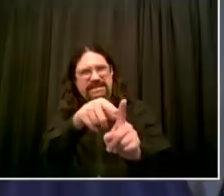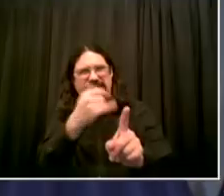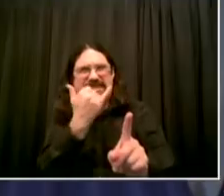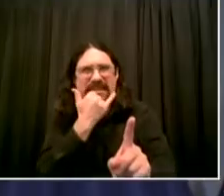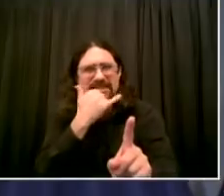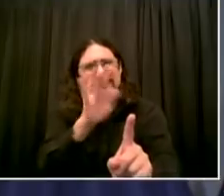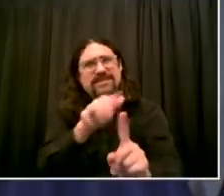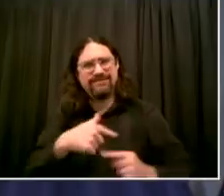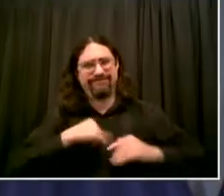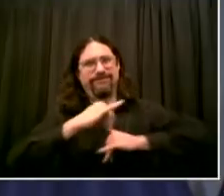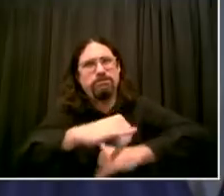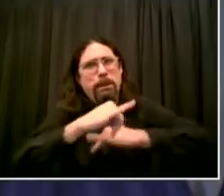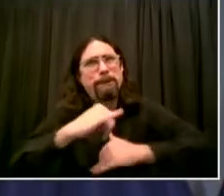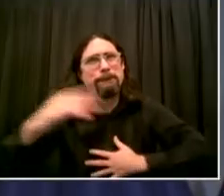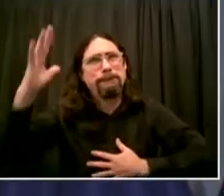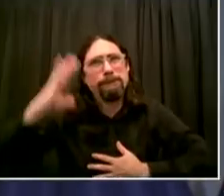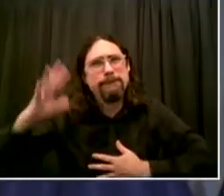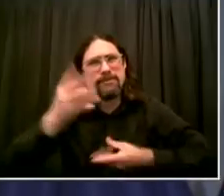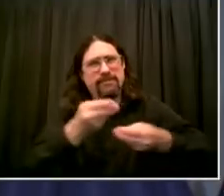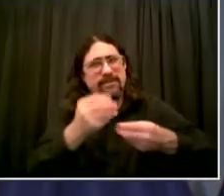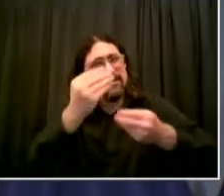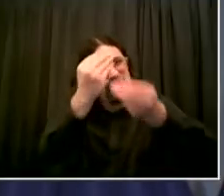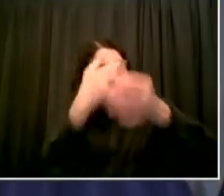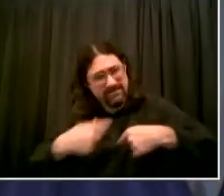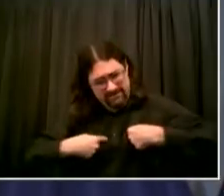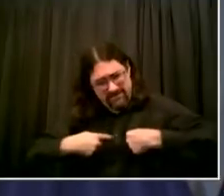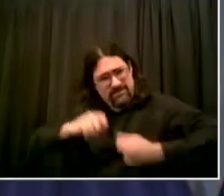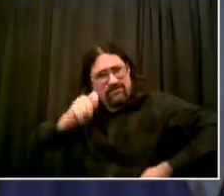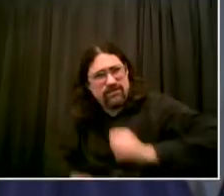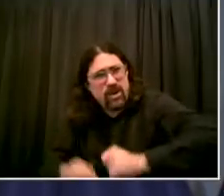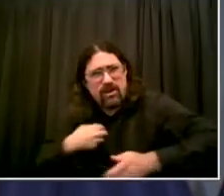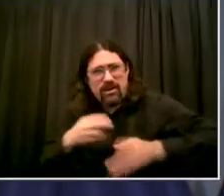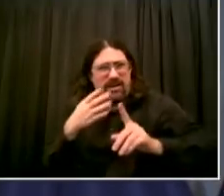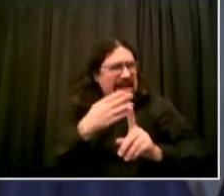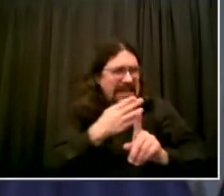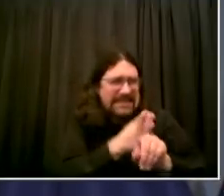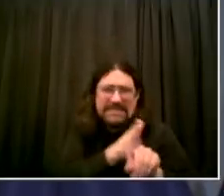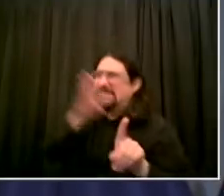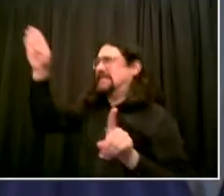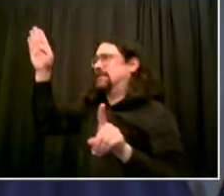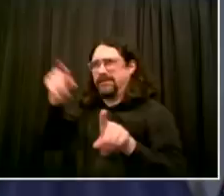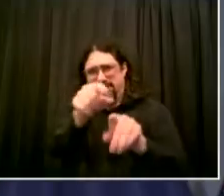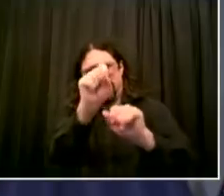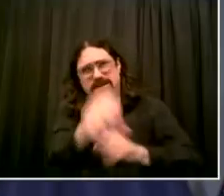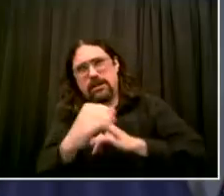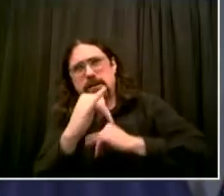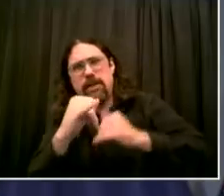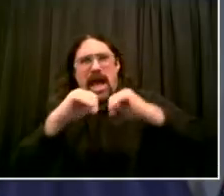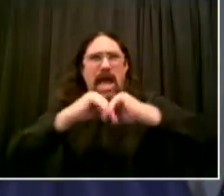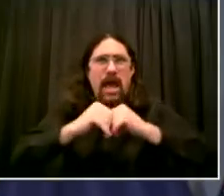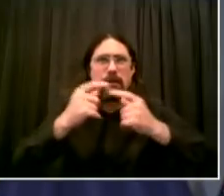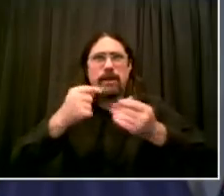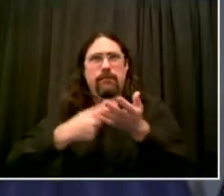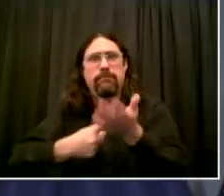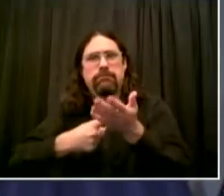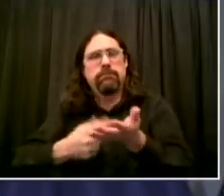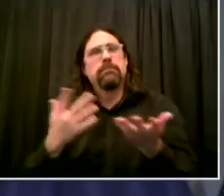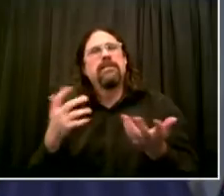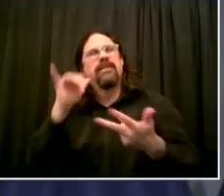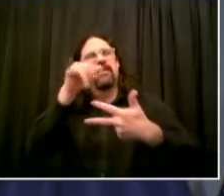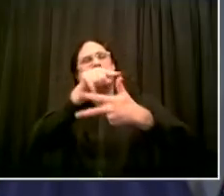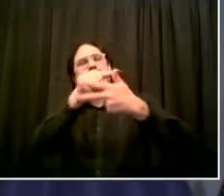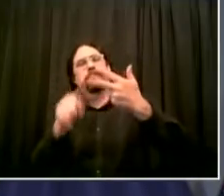and transformation on those three levels, when you empower communities, when you realign systems and you work with individuals